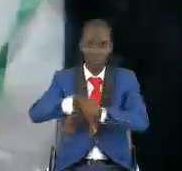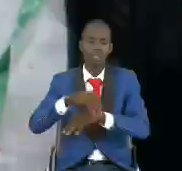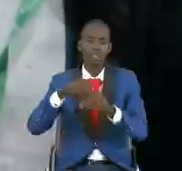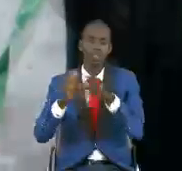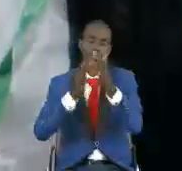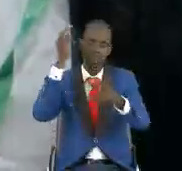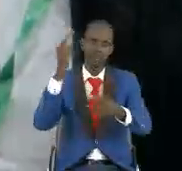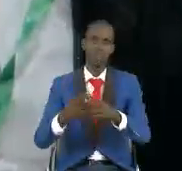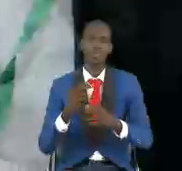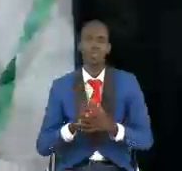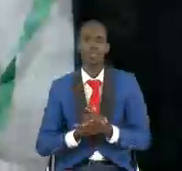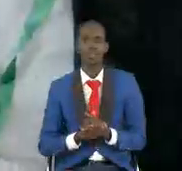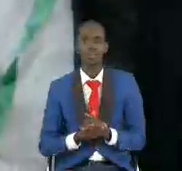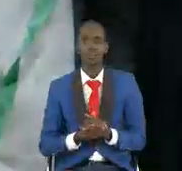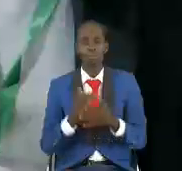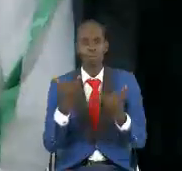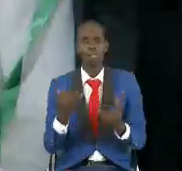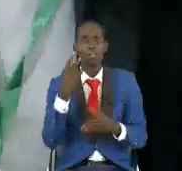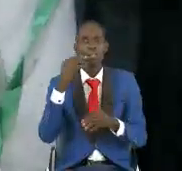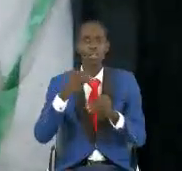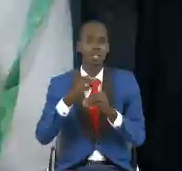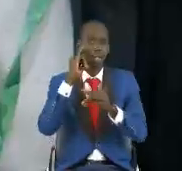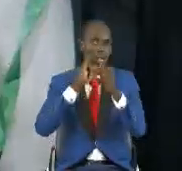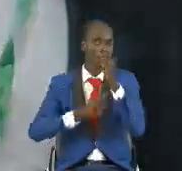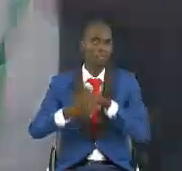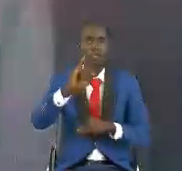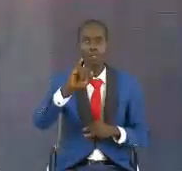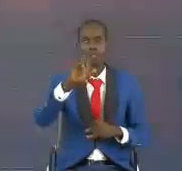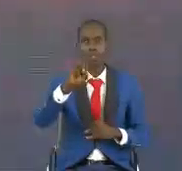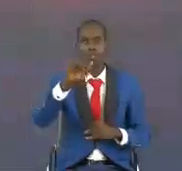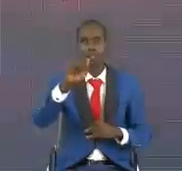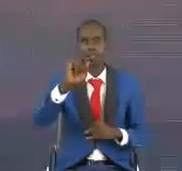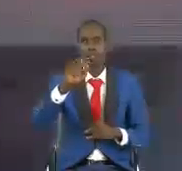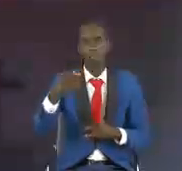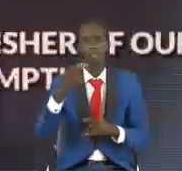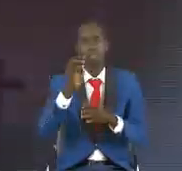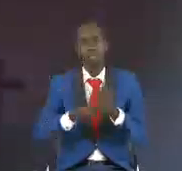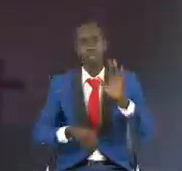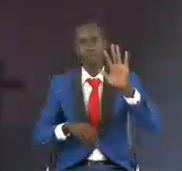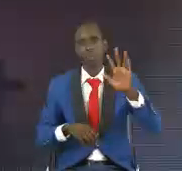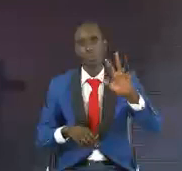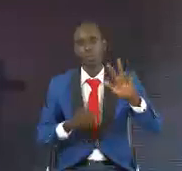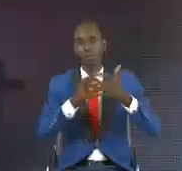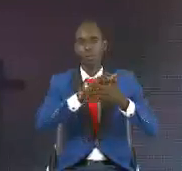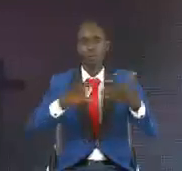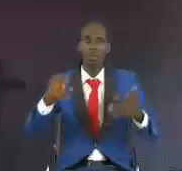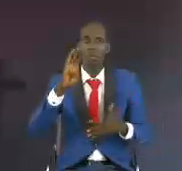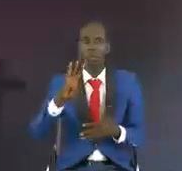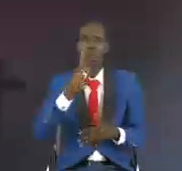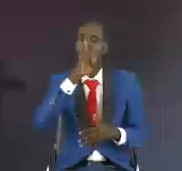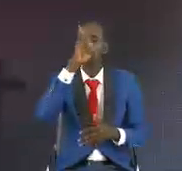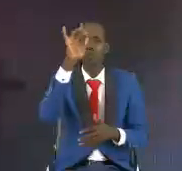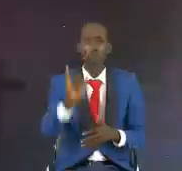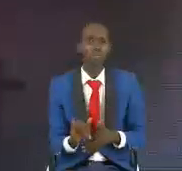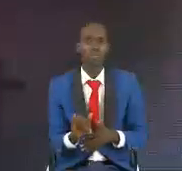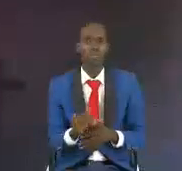name. Look at Isaiah chapter 53. Isaiah chapter 53, verse 4. Surely there's